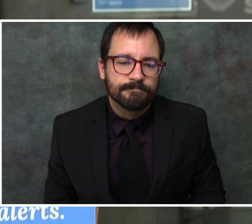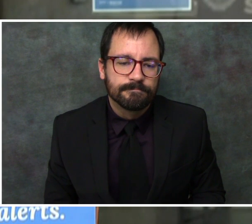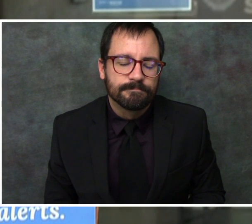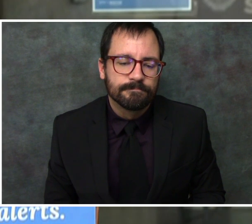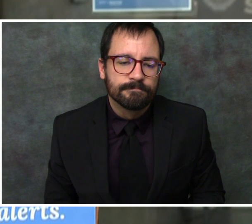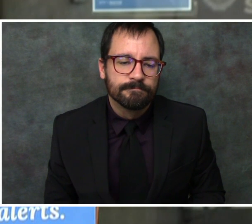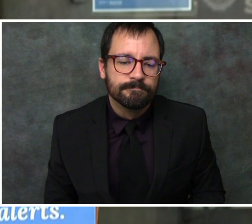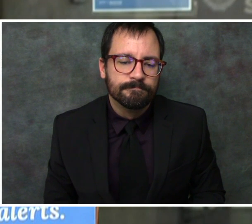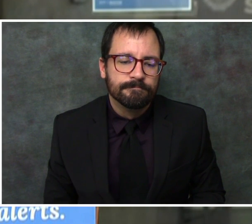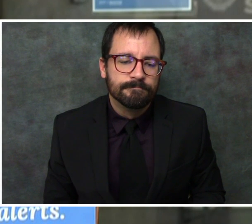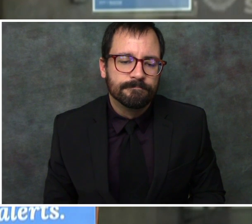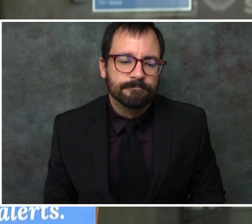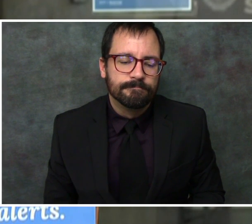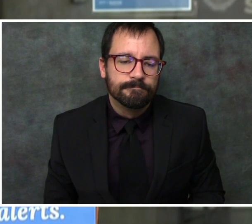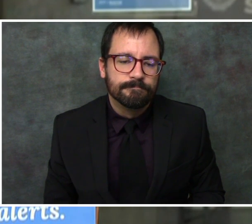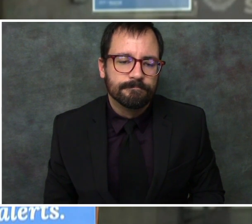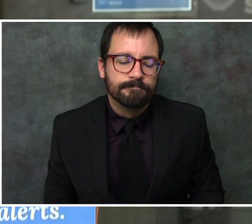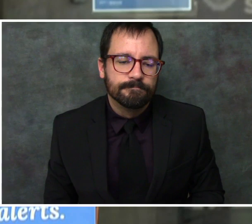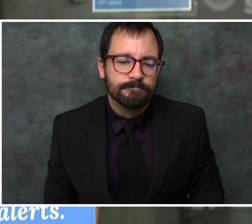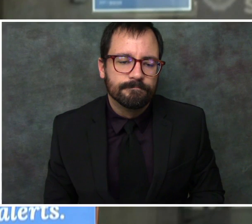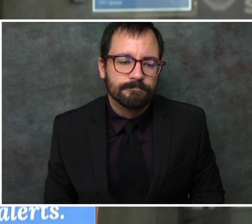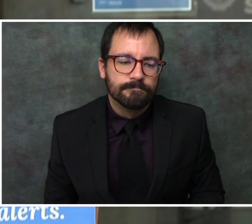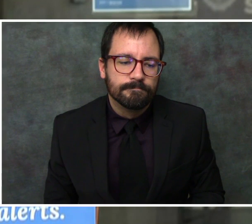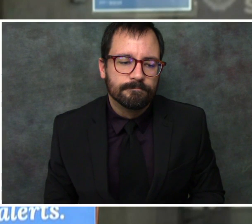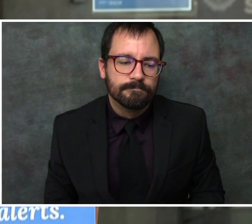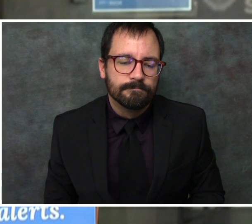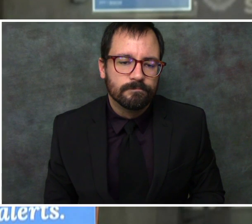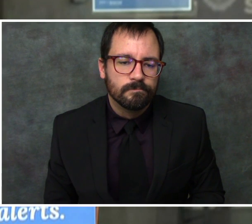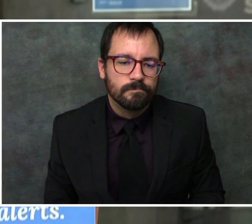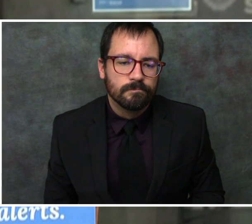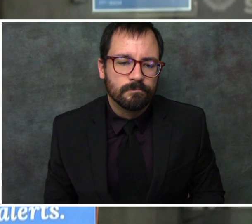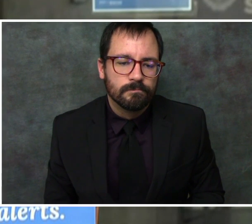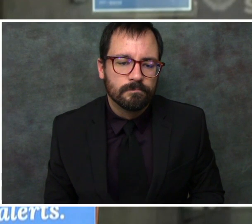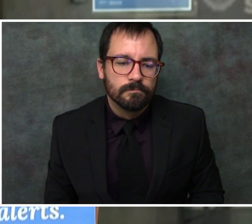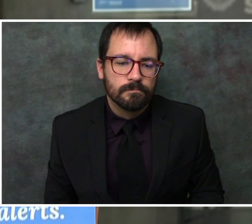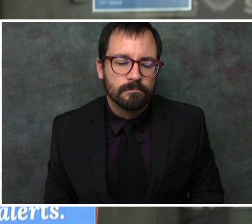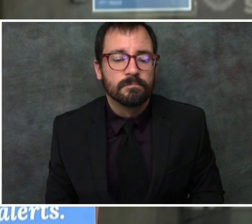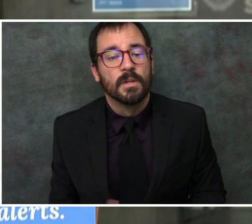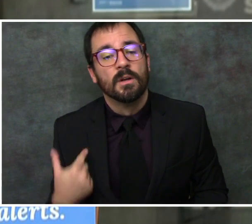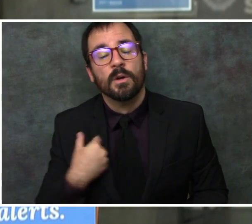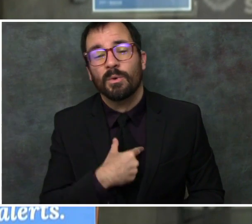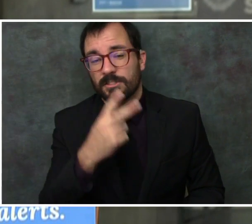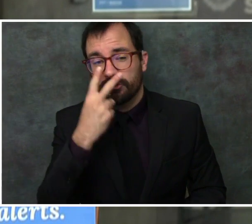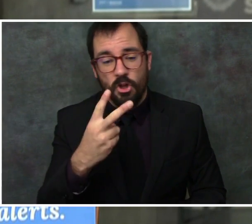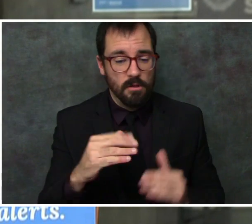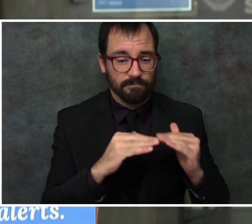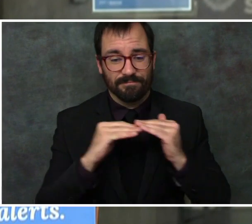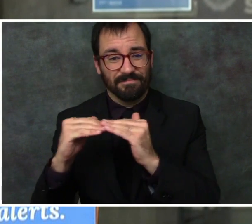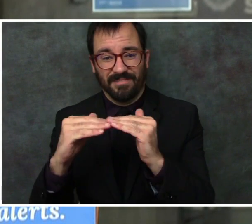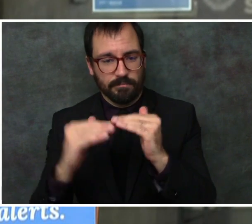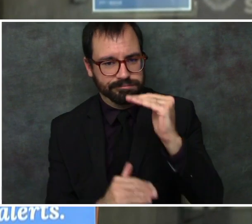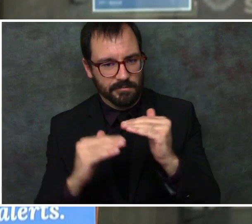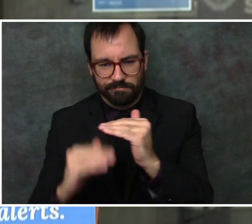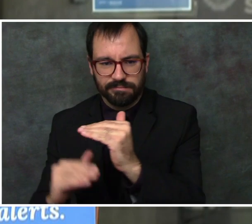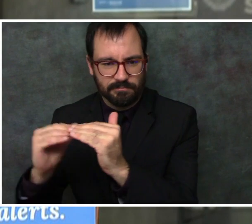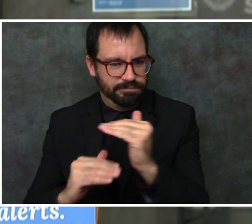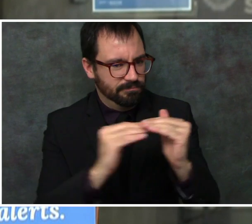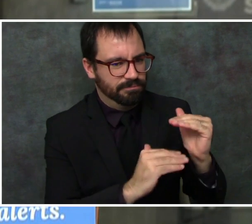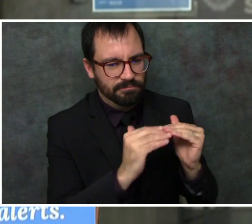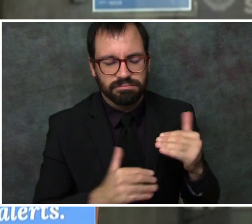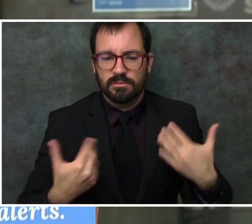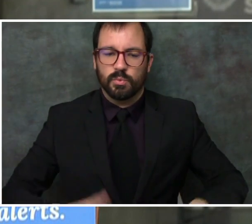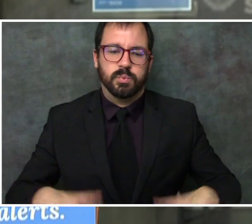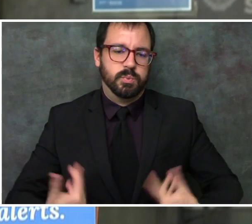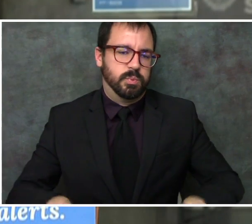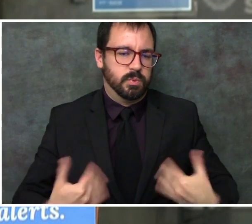this impact is not felt the same for all of us. Working in public education, we saw inequities